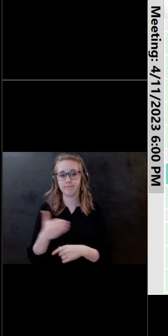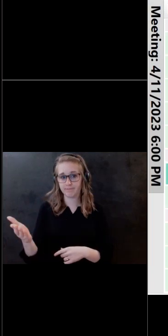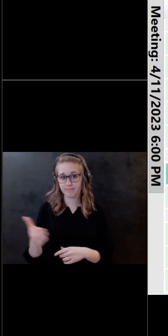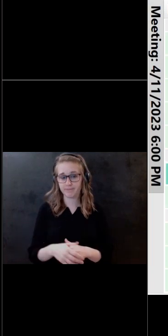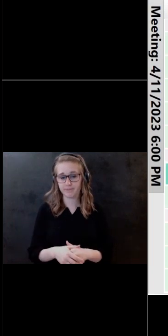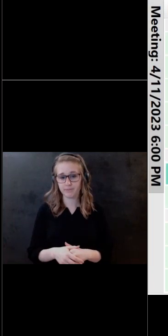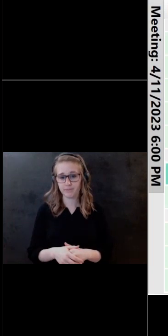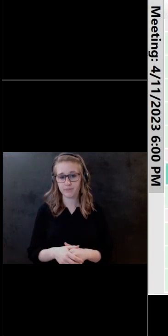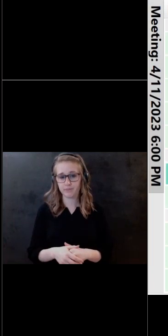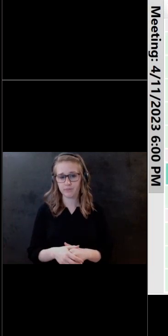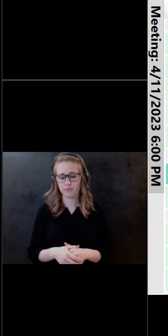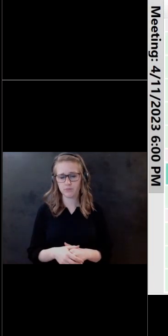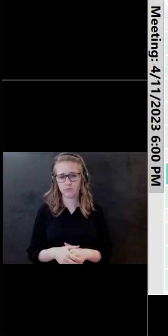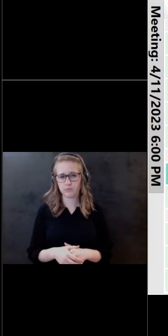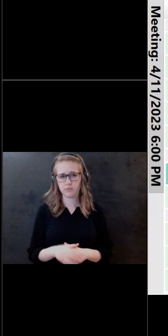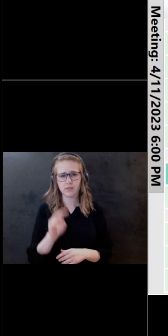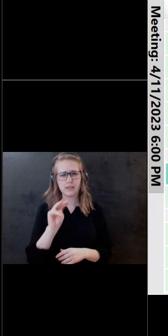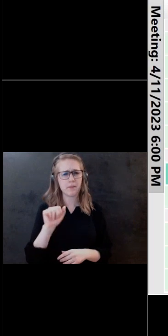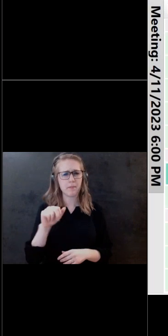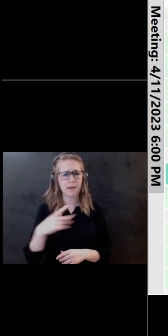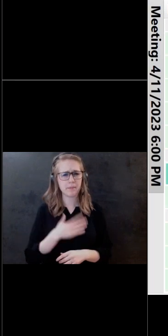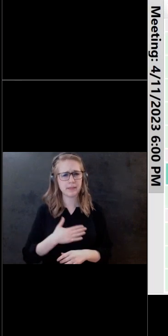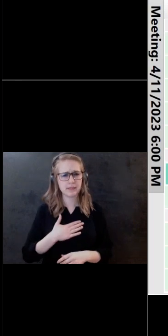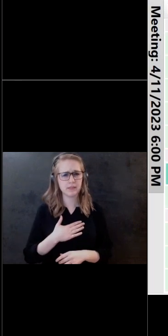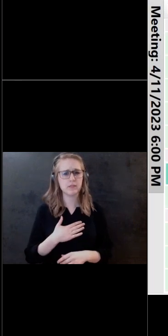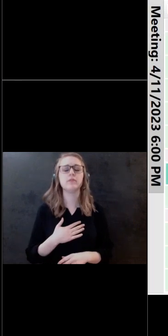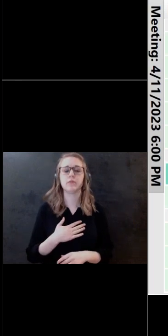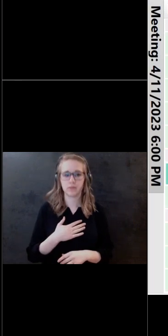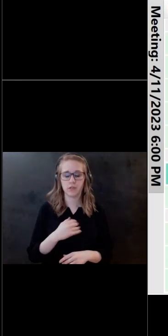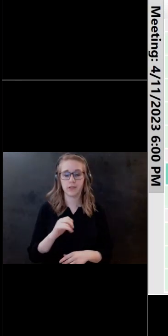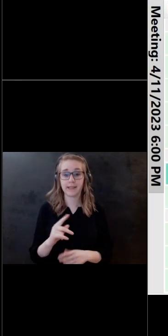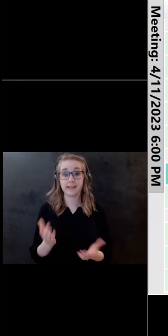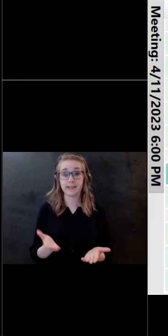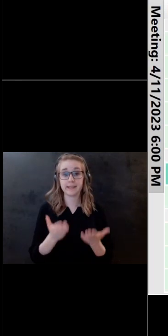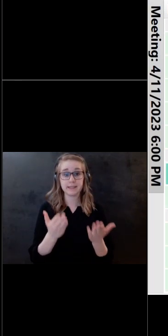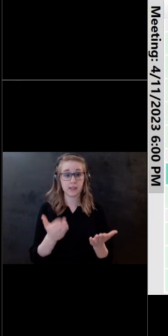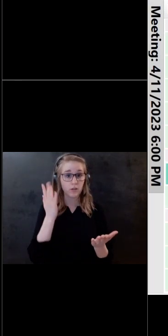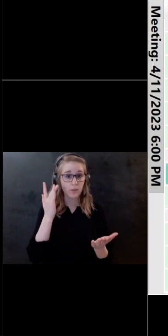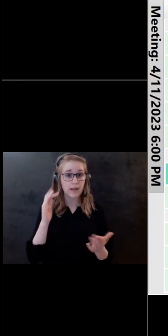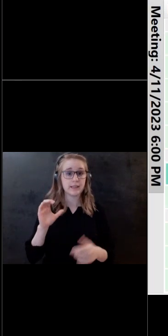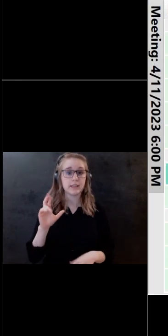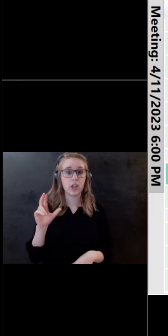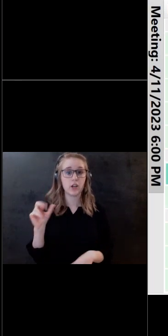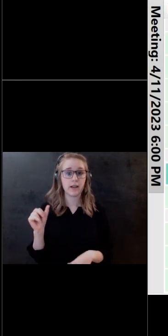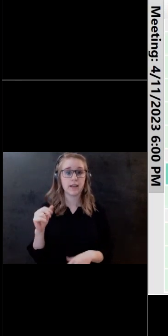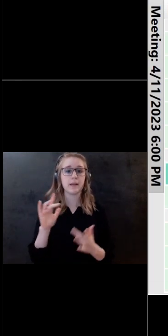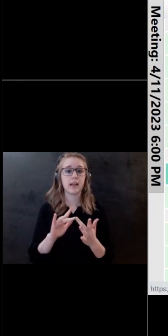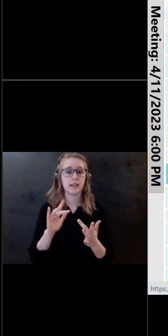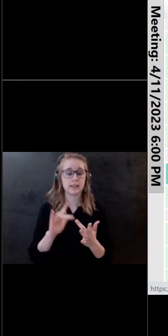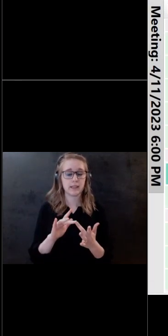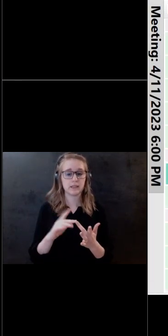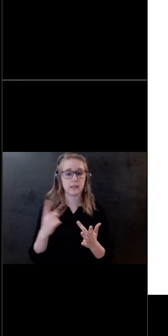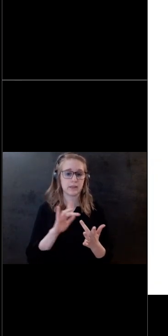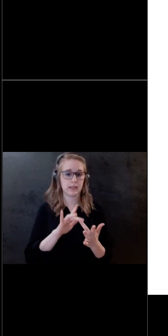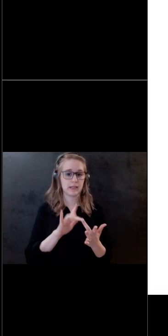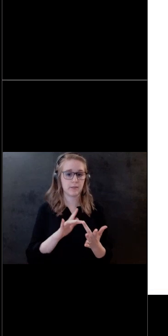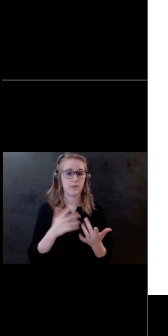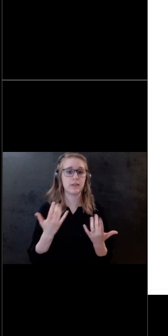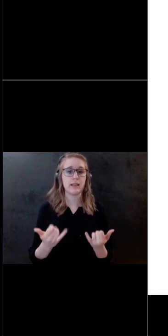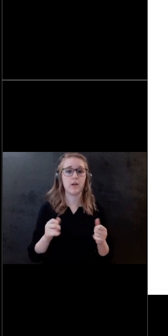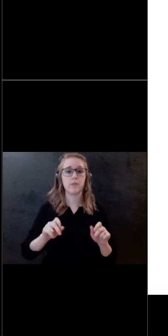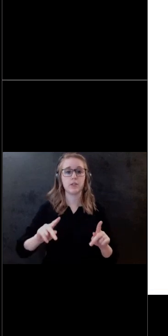And can we have the map? Yes, this item is before you because the CRA has been contacted, and we have the opportunity to